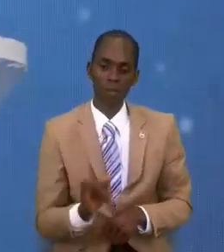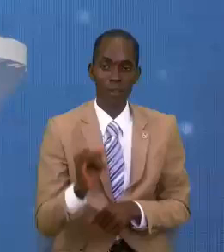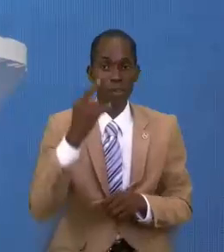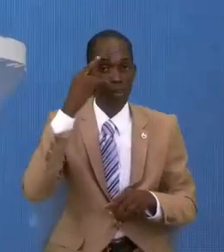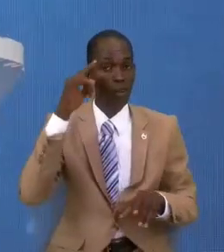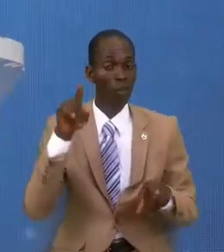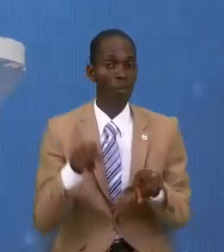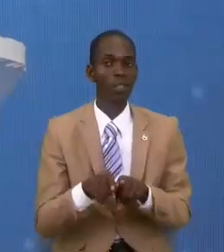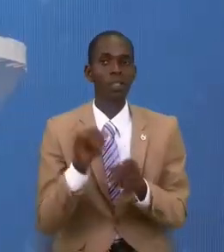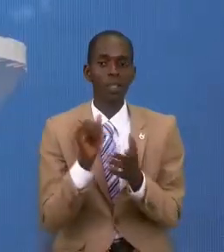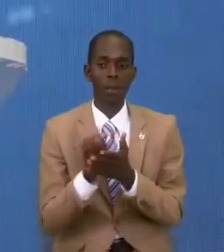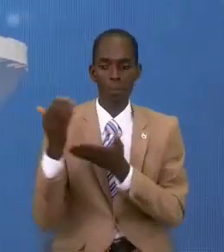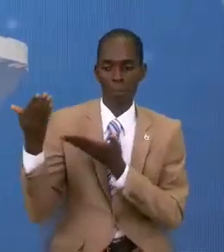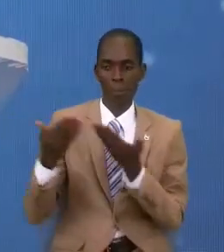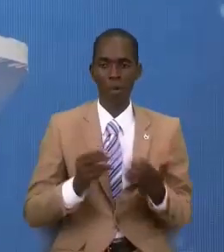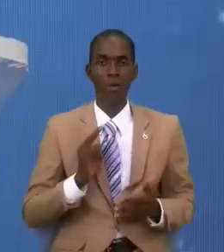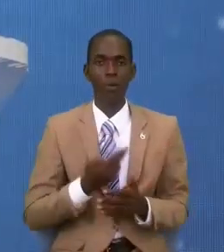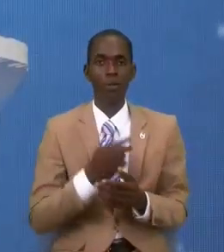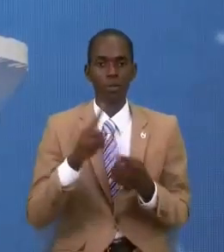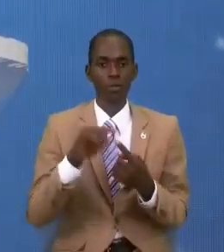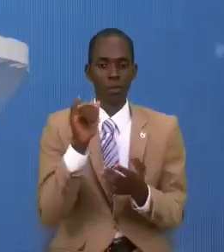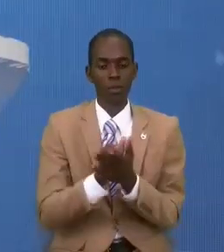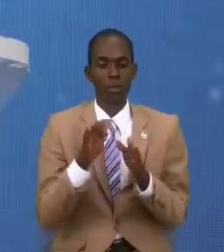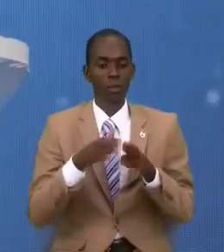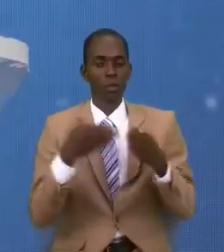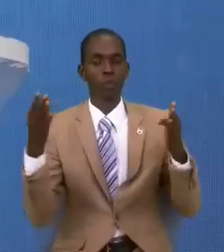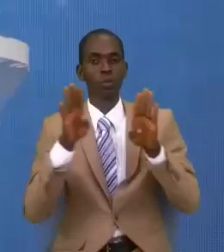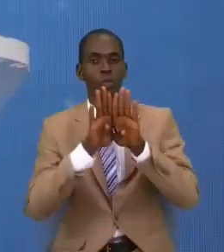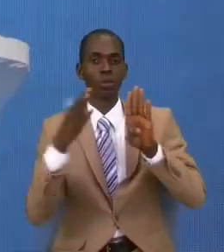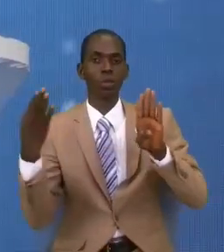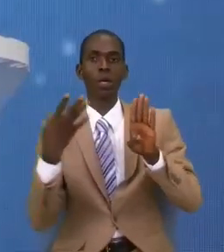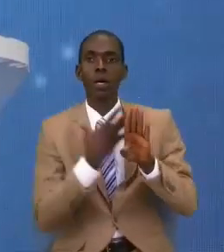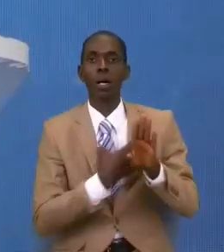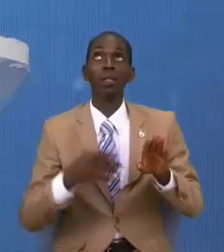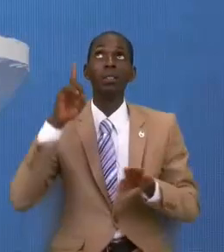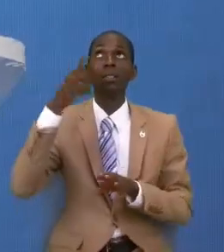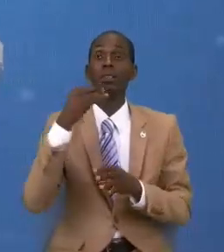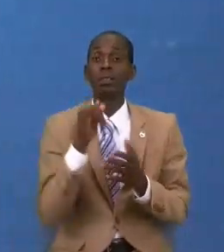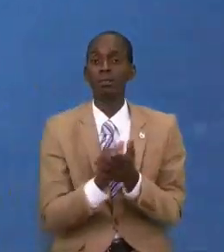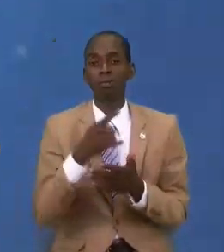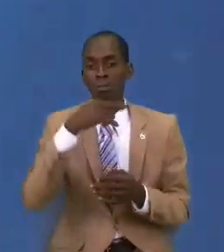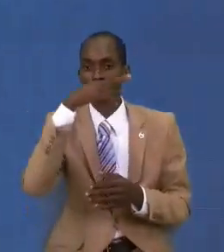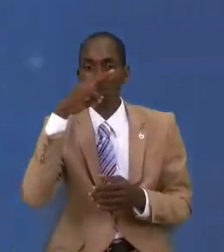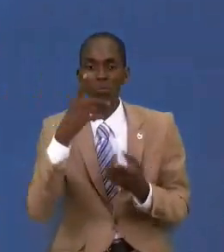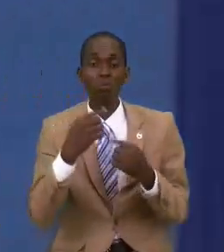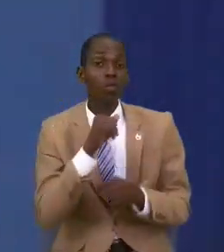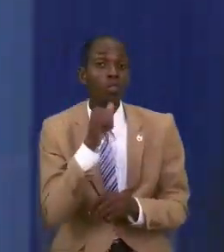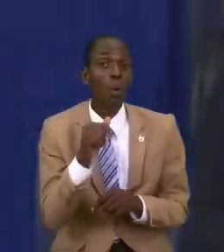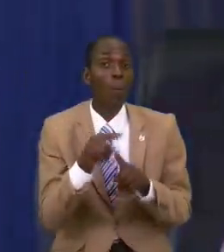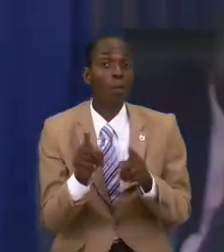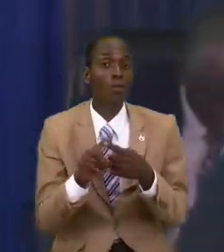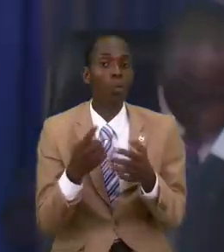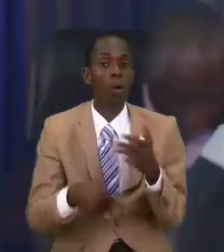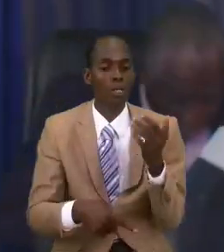door. And then he said, "The thief cometh not but for to steal and to kill and to destroy, but